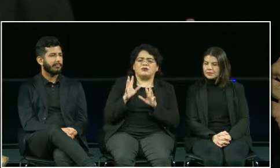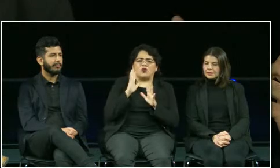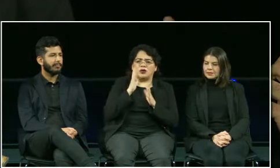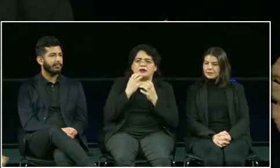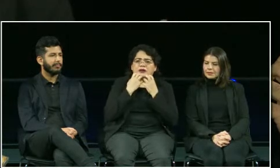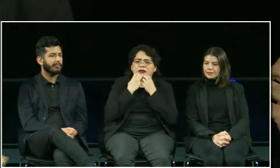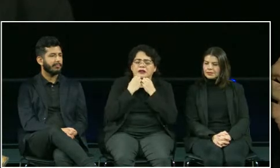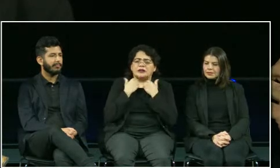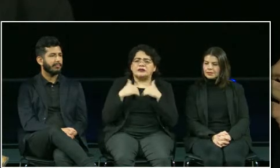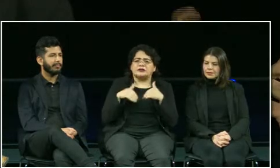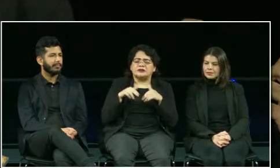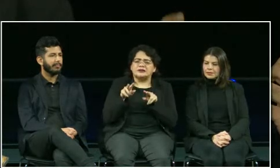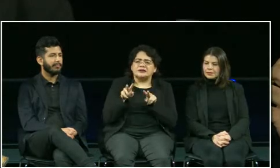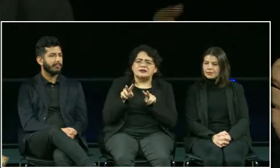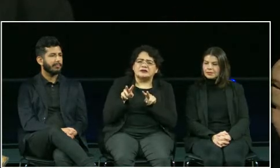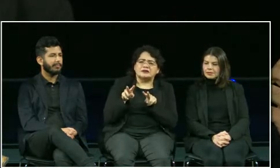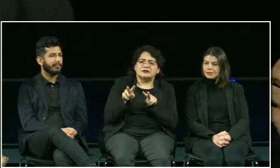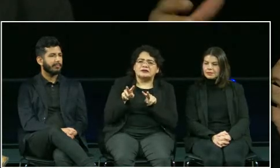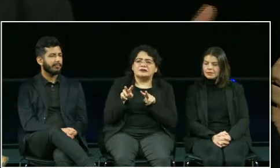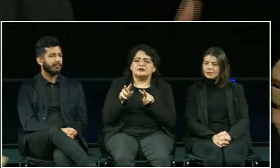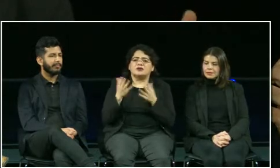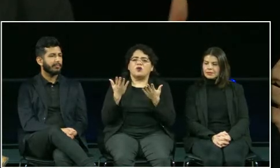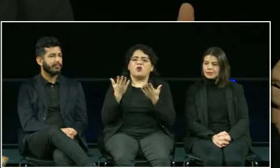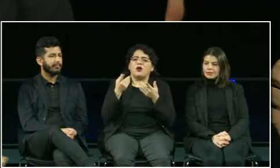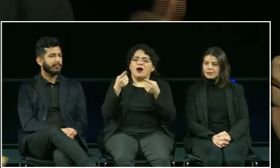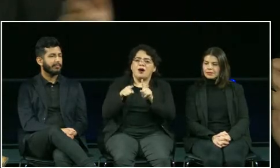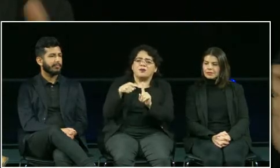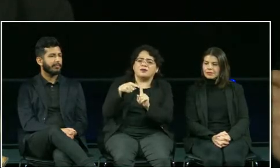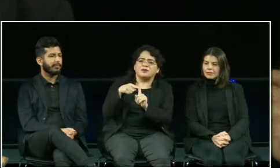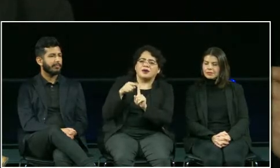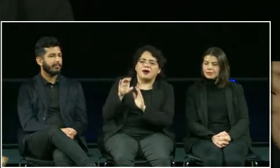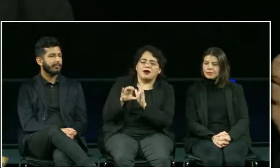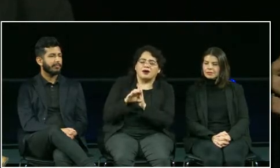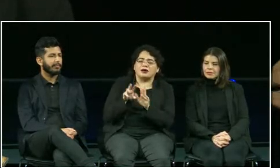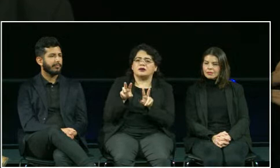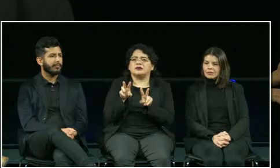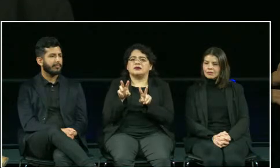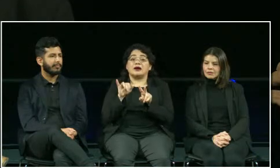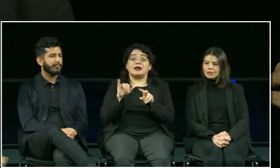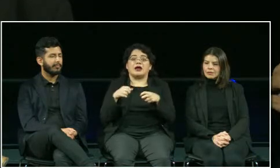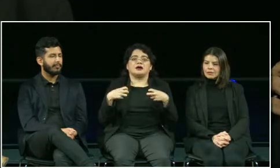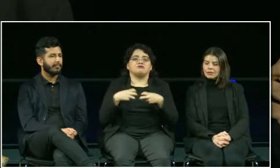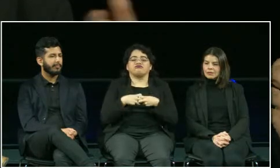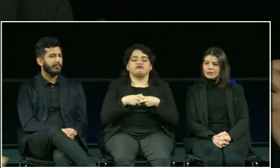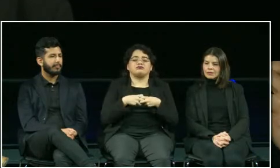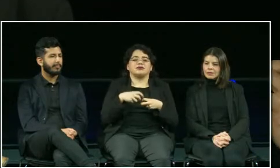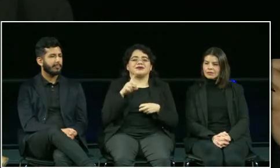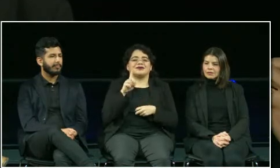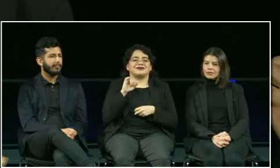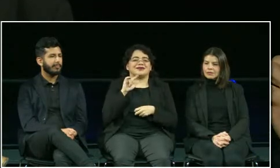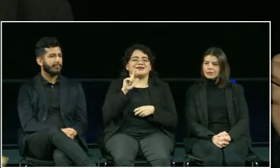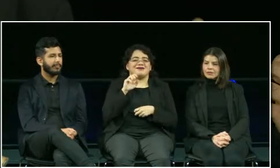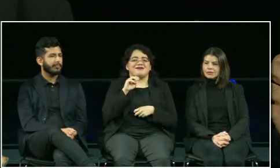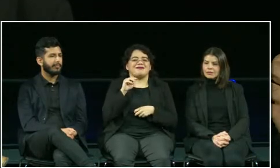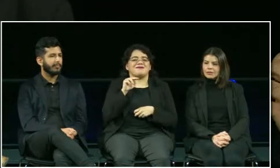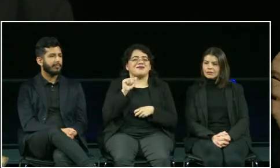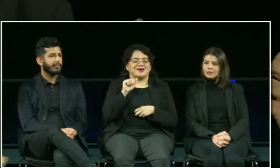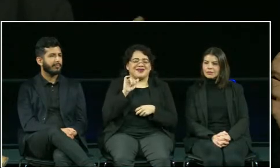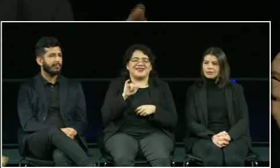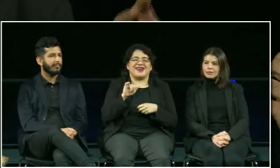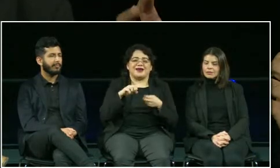going on her direction, because you know her dilemma. And the more problematic she gets, the